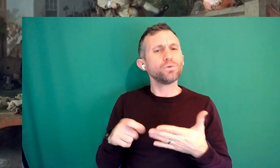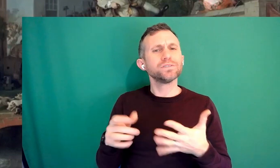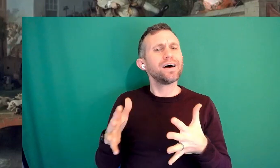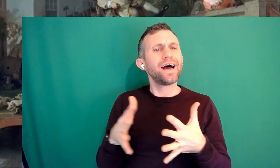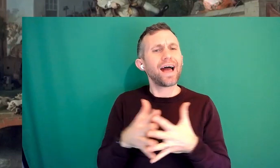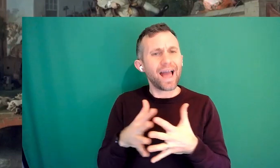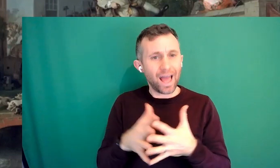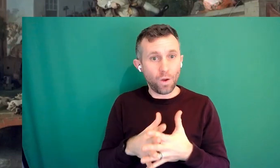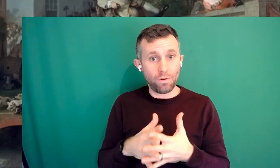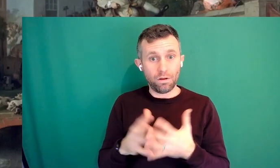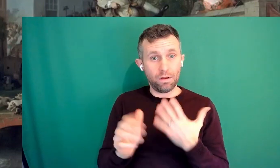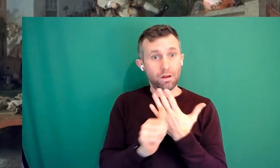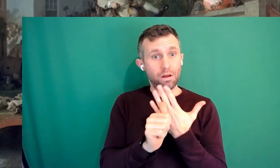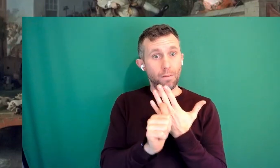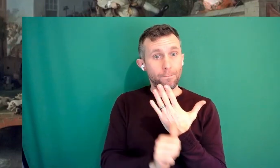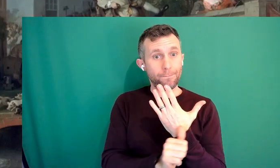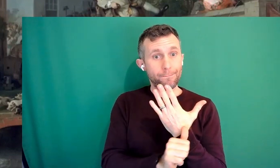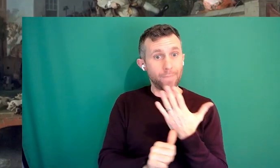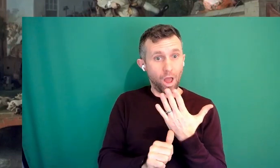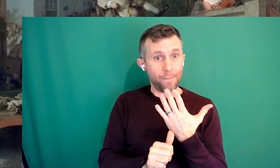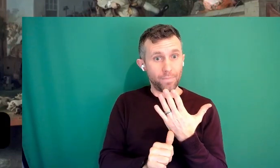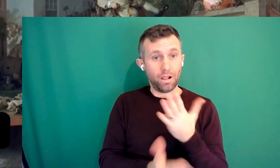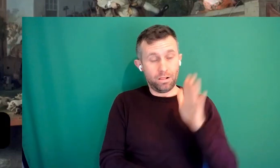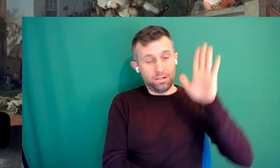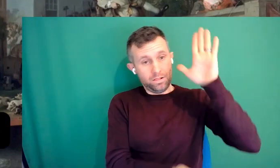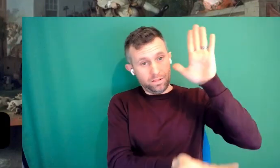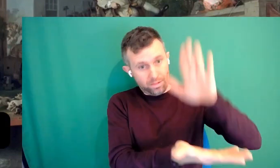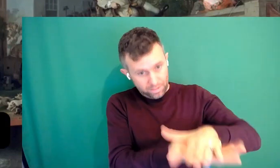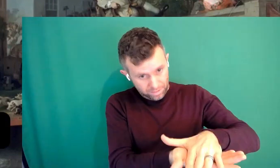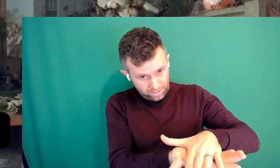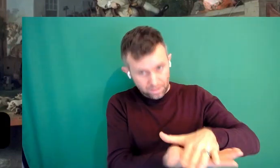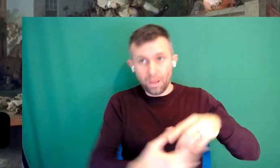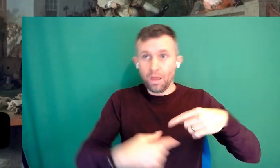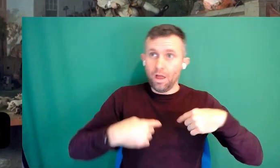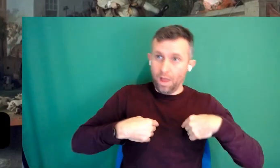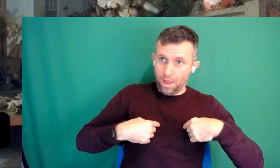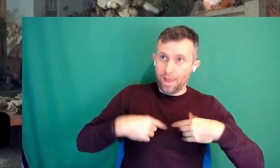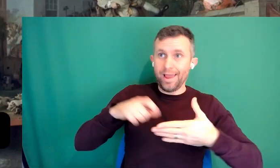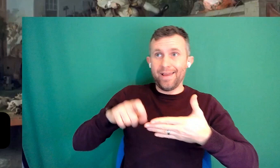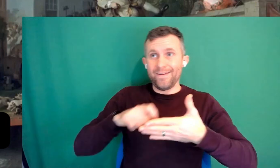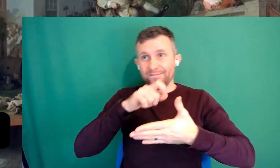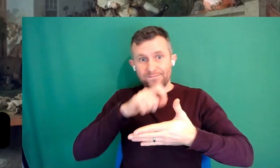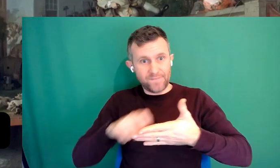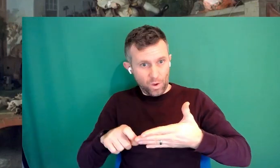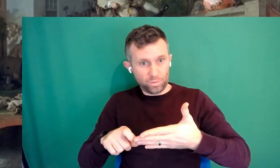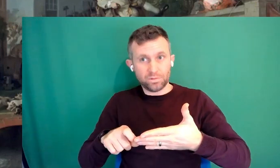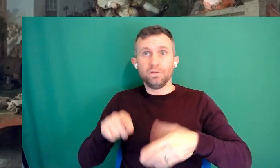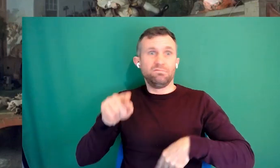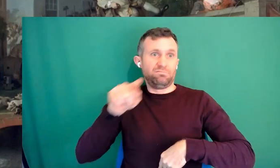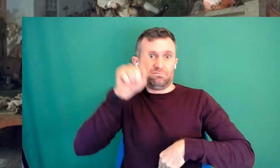Despite being specific in their references, Hogarth's works are timeless in their messages.